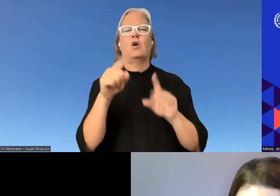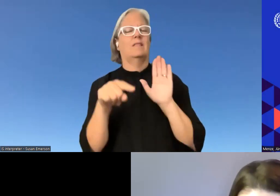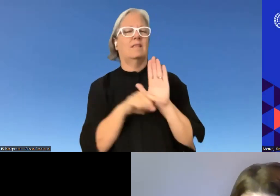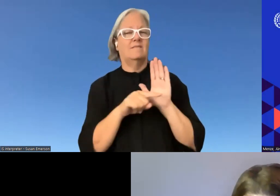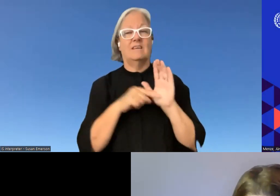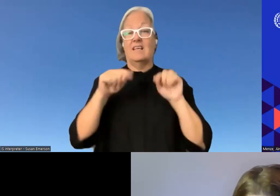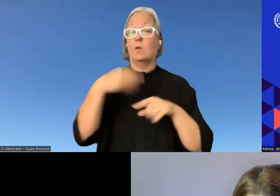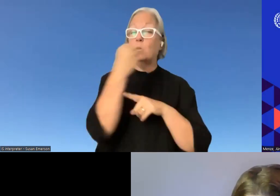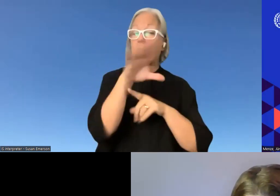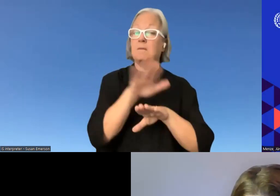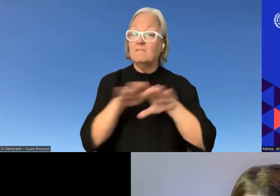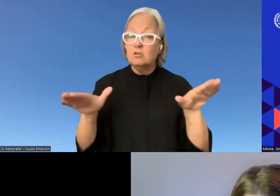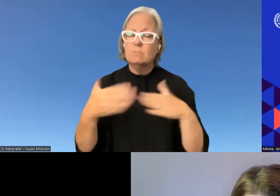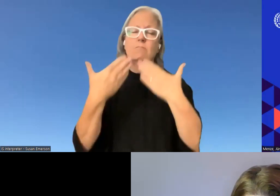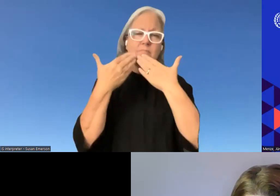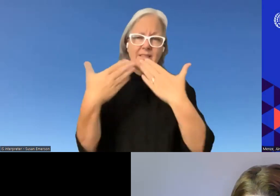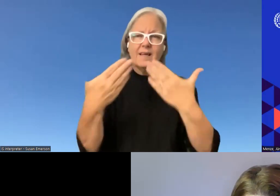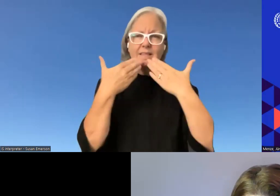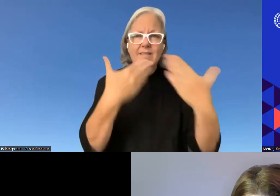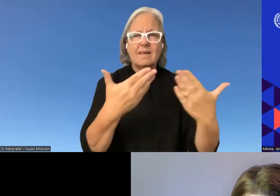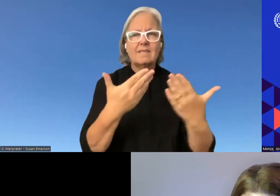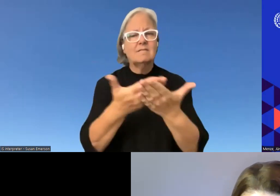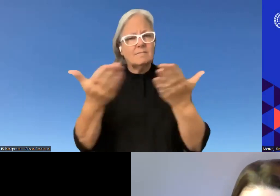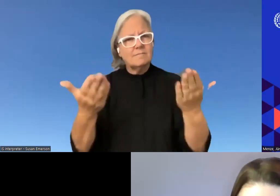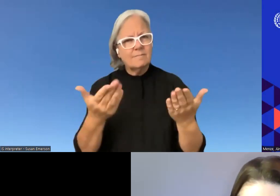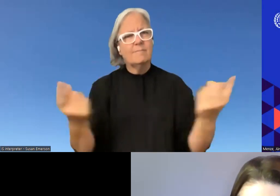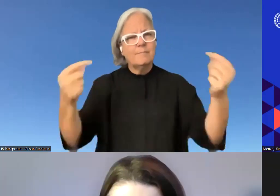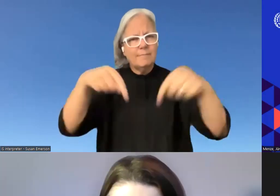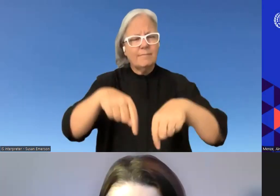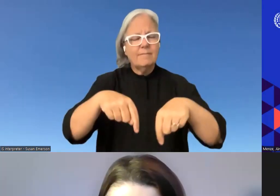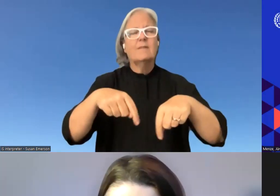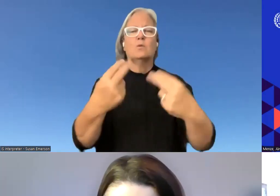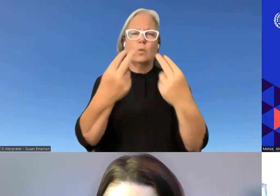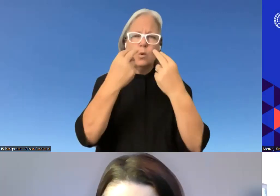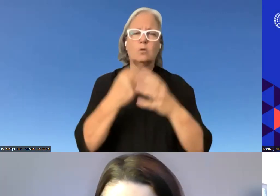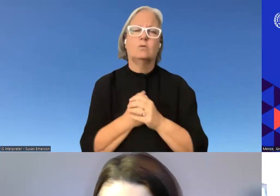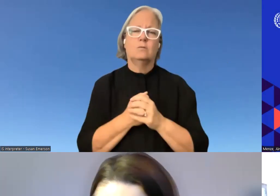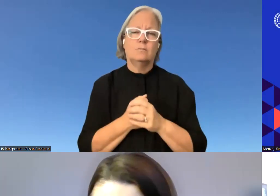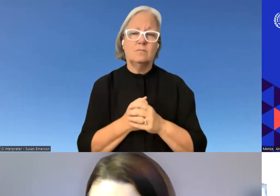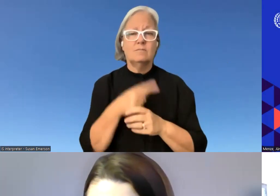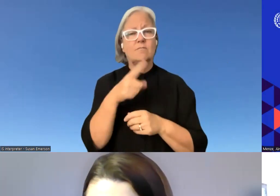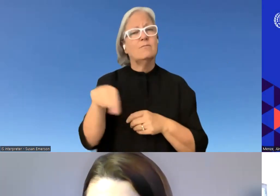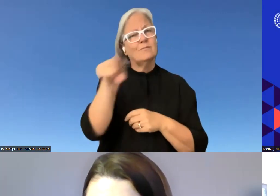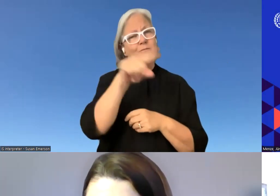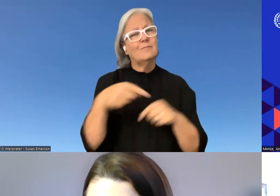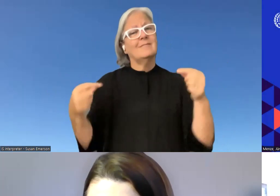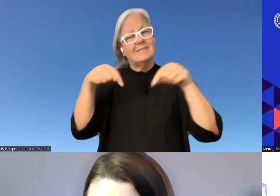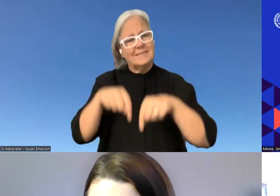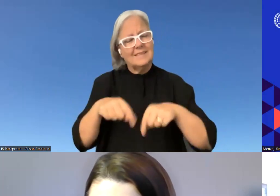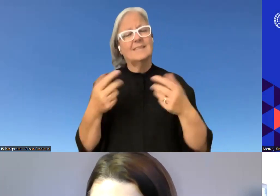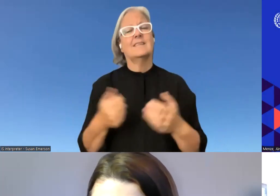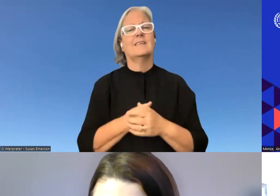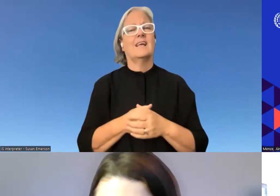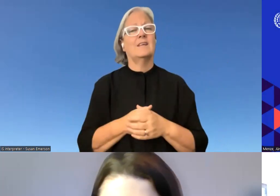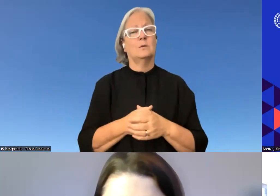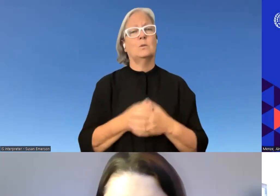webinar. Again, thanks so much for the time that all of you made available to first, of course, present and